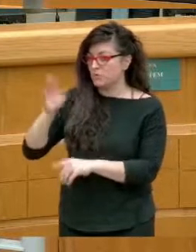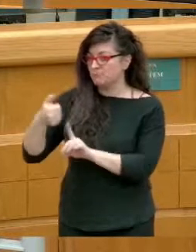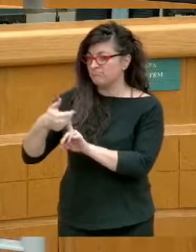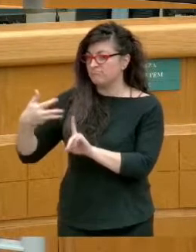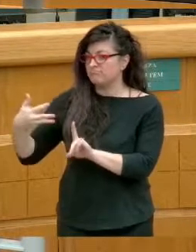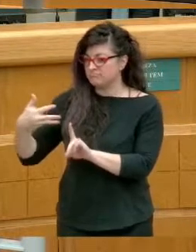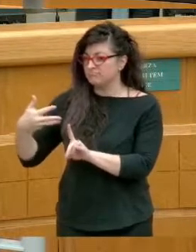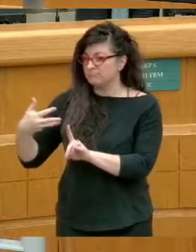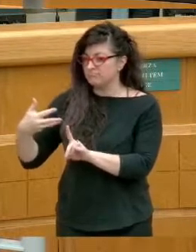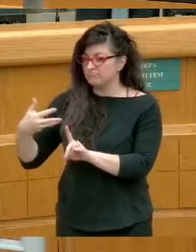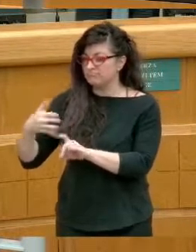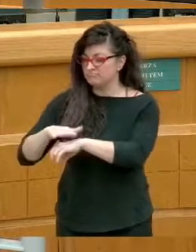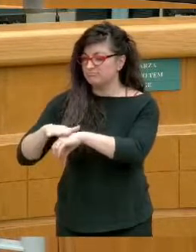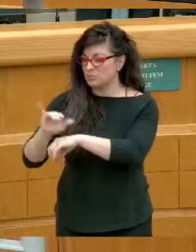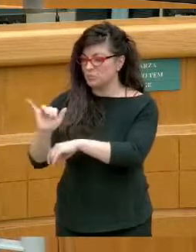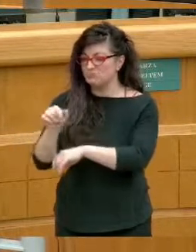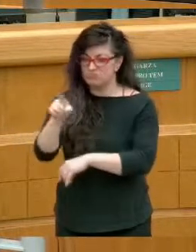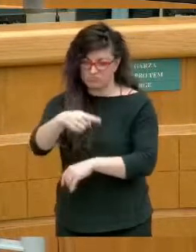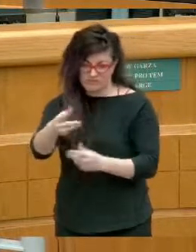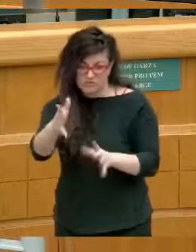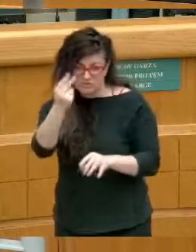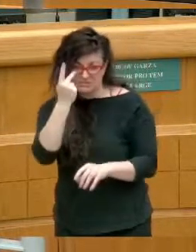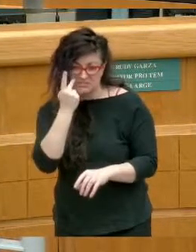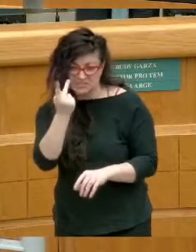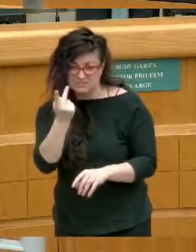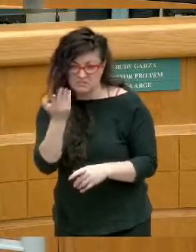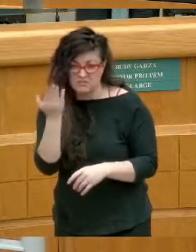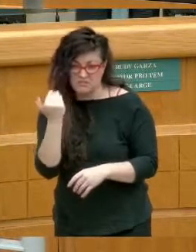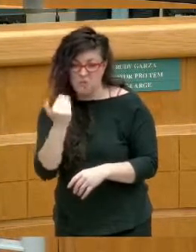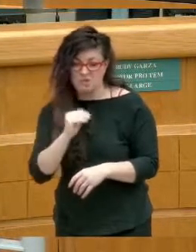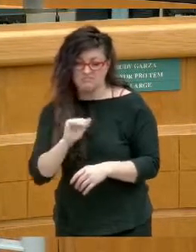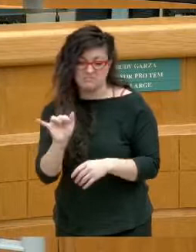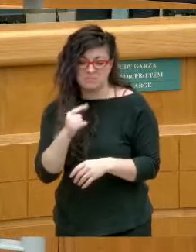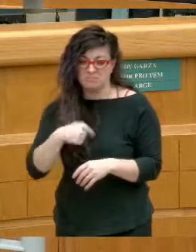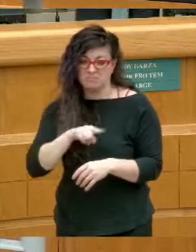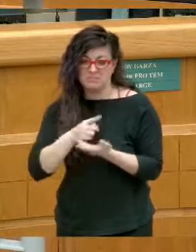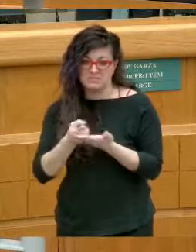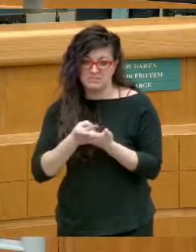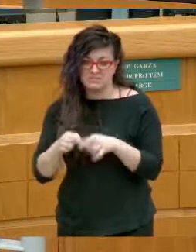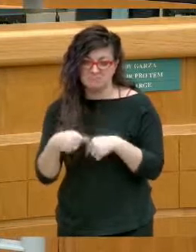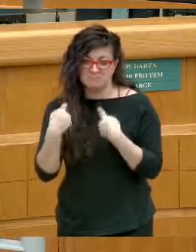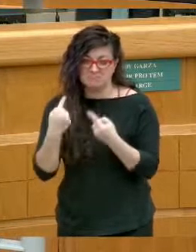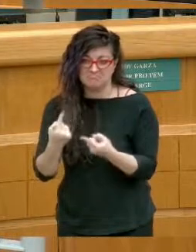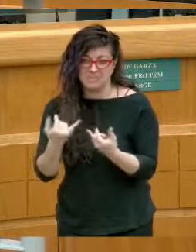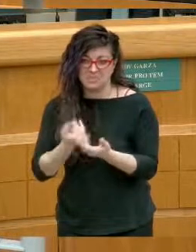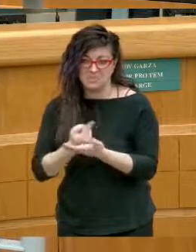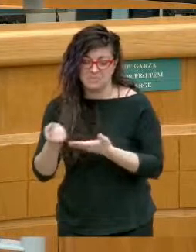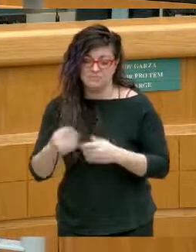this, but you all have seen it, and you know what we've been talking about this week, people that have been watching.